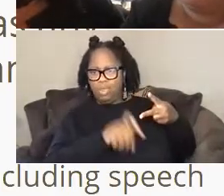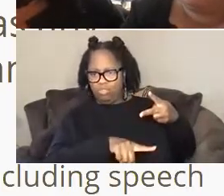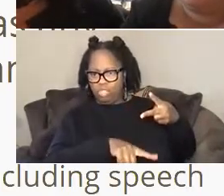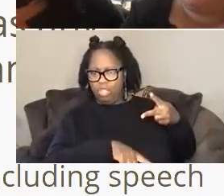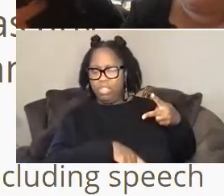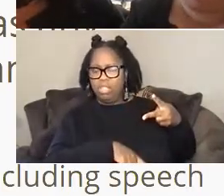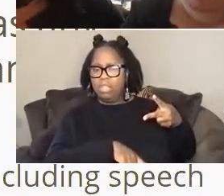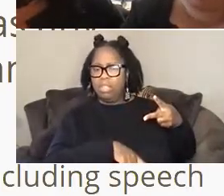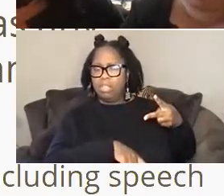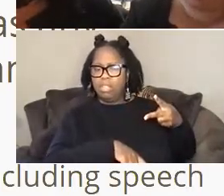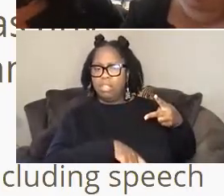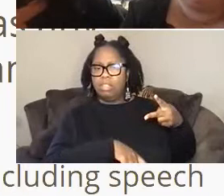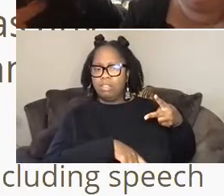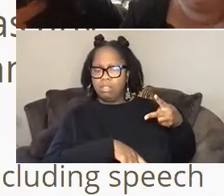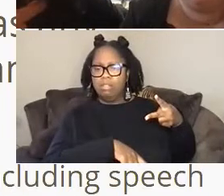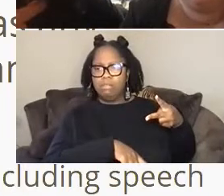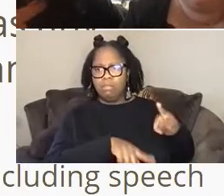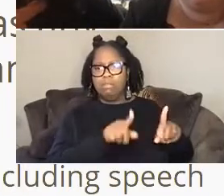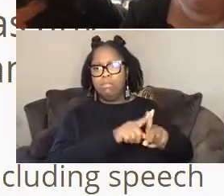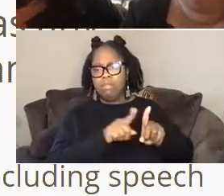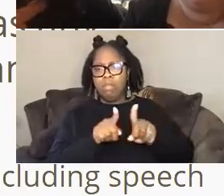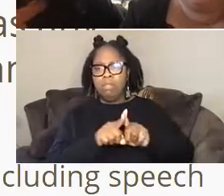is also, I think, important.